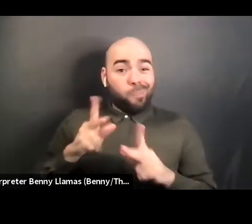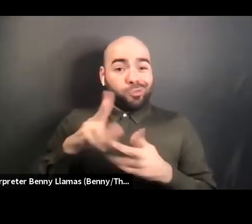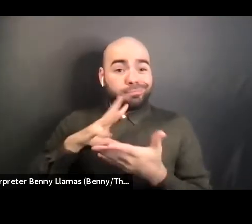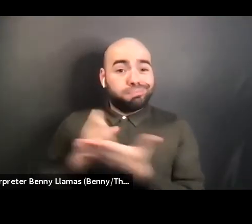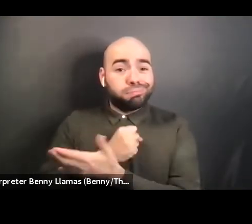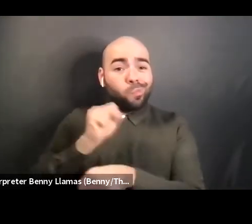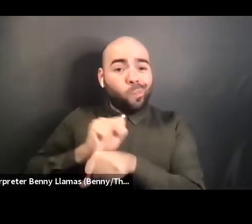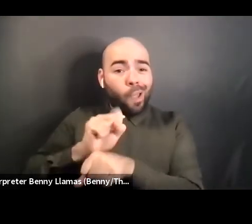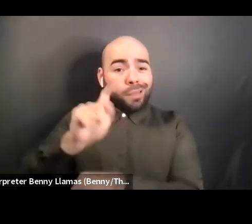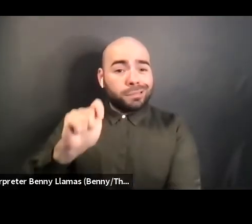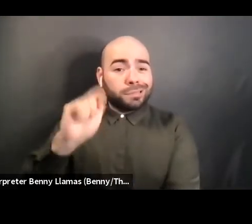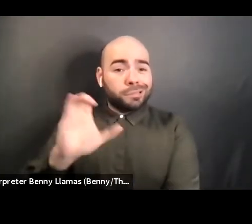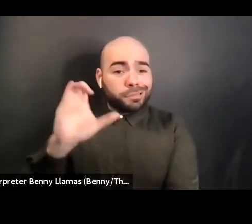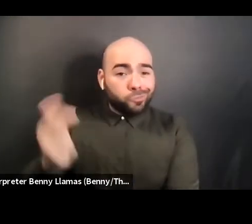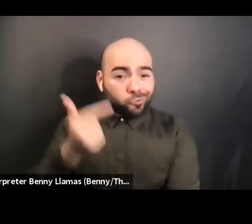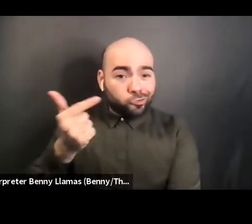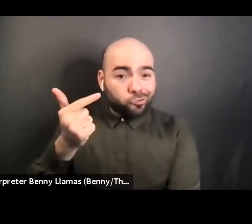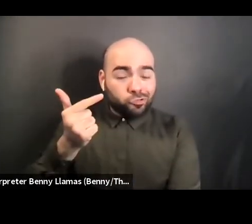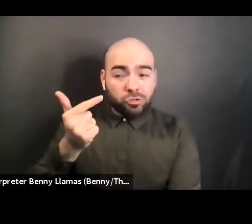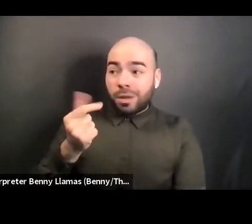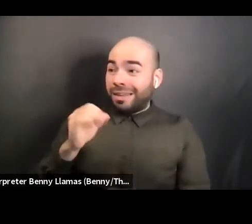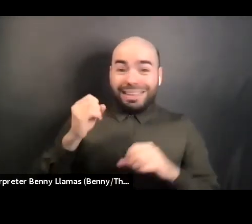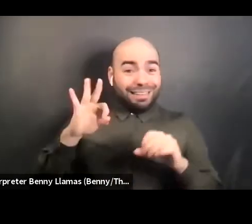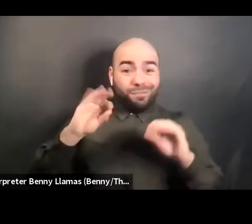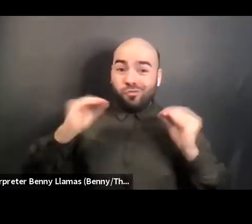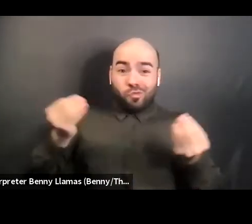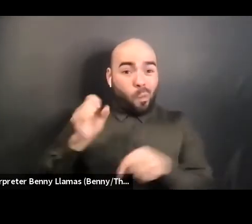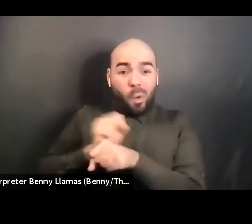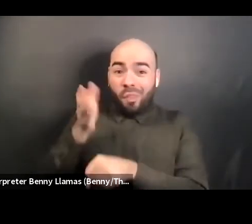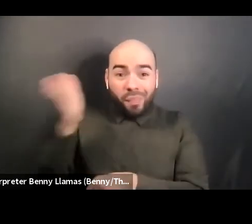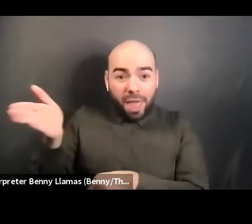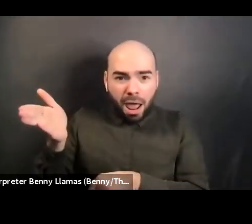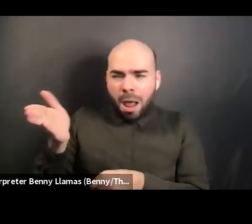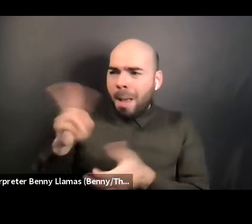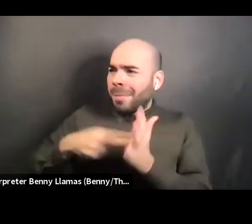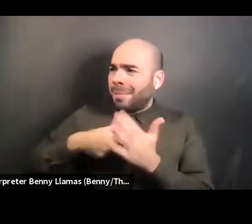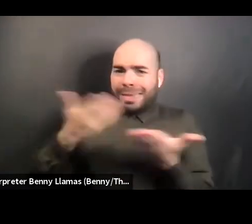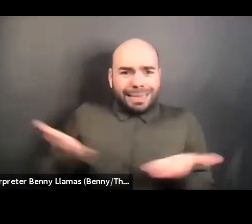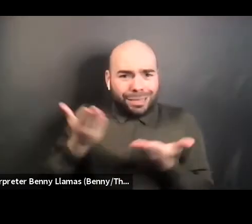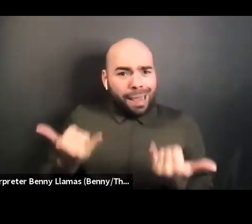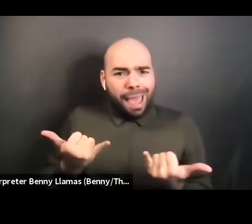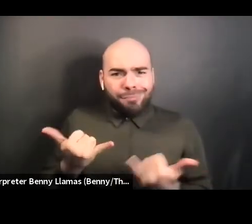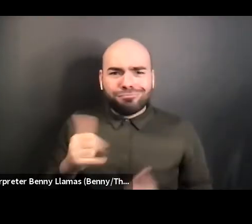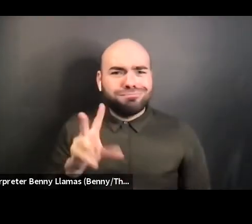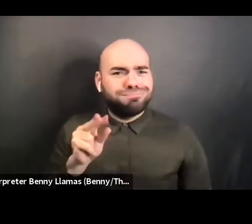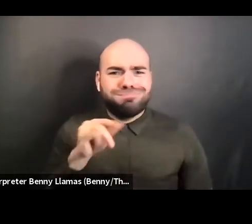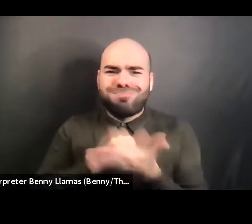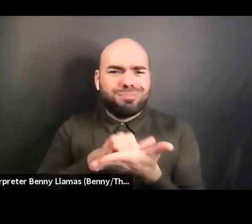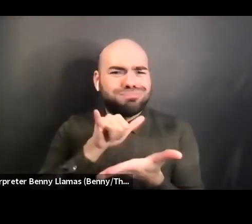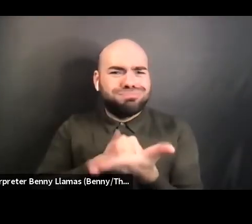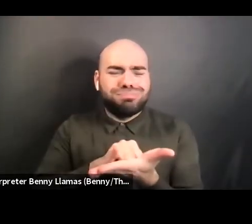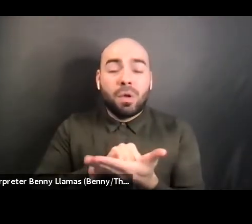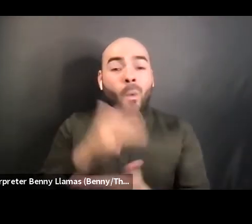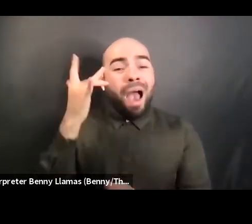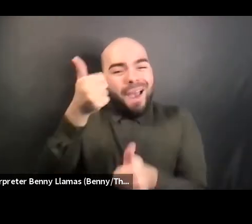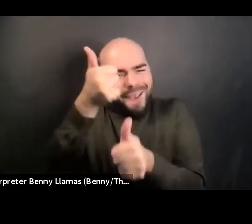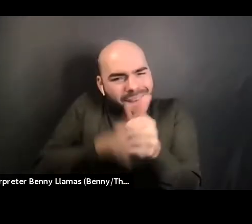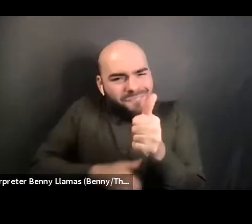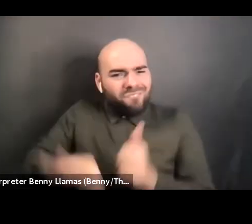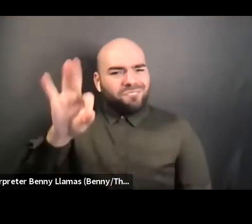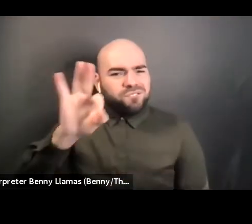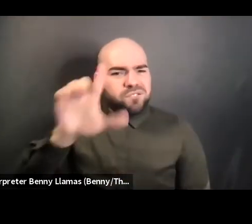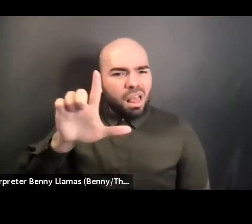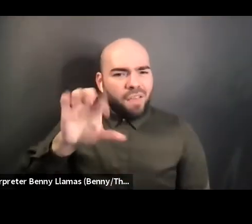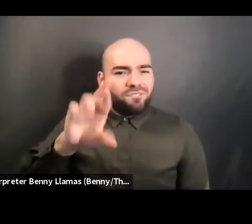not have work today. I would not be the freelancer that I am right now, because every single freelancing opportunity I've had